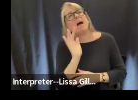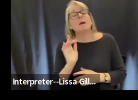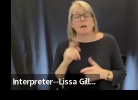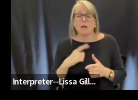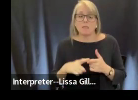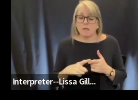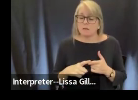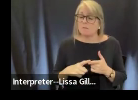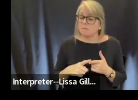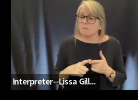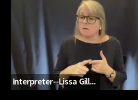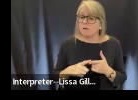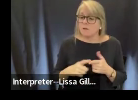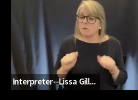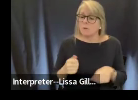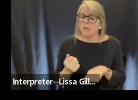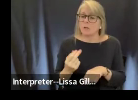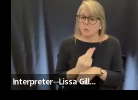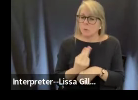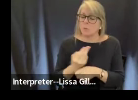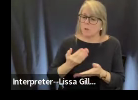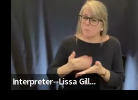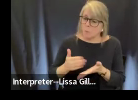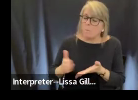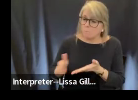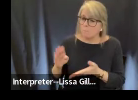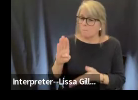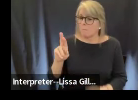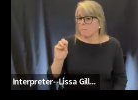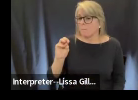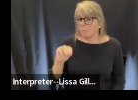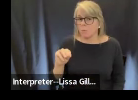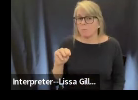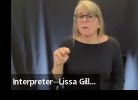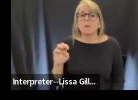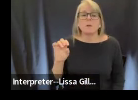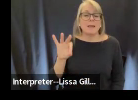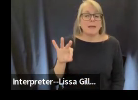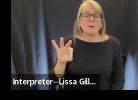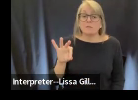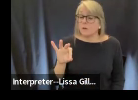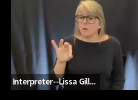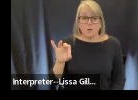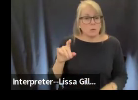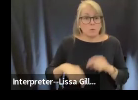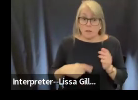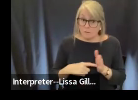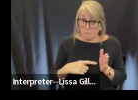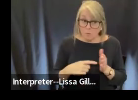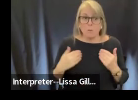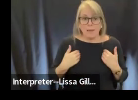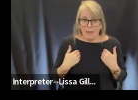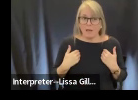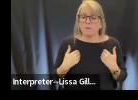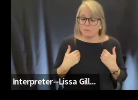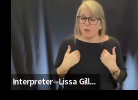smoke alarm and it's not something that you can prioritize with your finances, our office has Operation Save a Life that helps to get